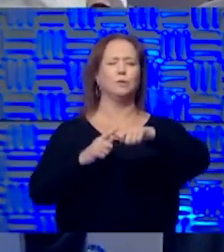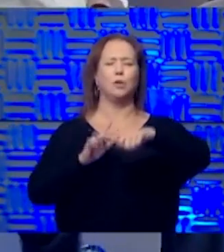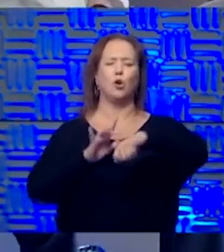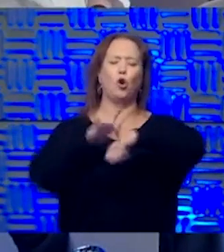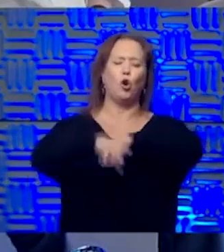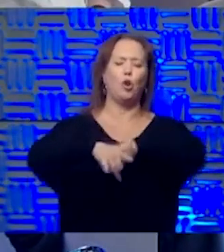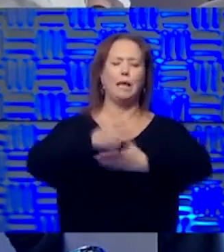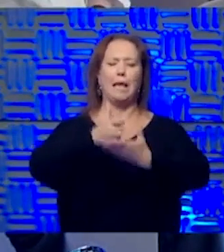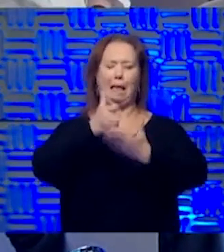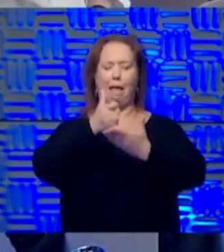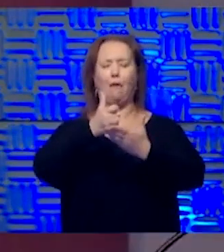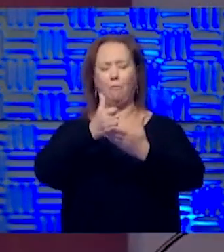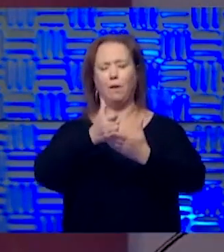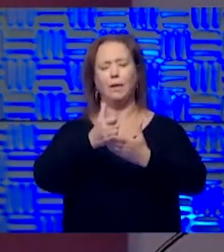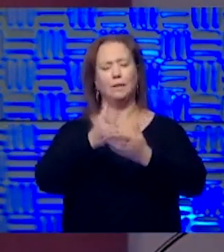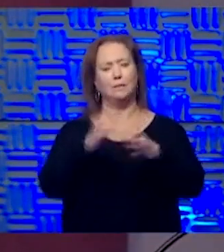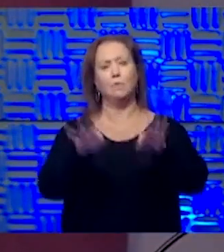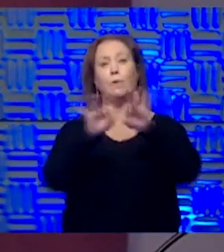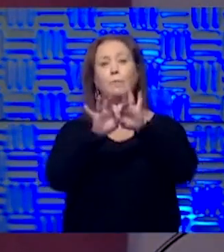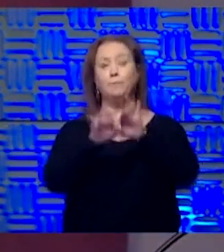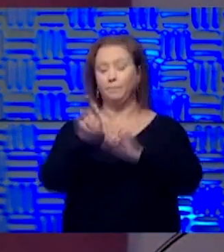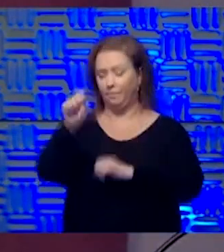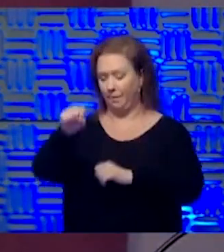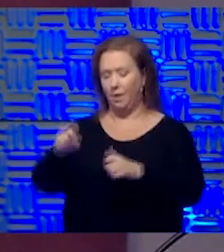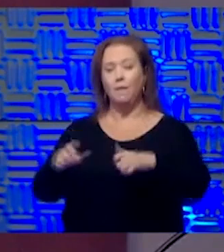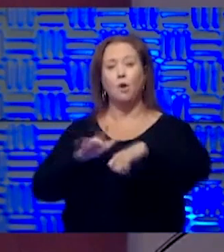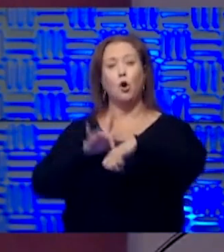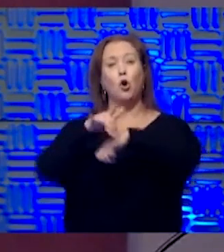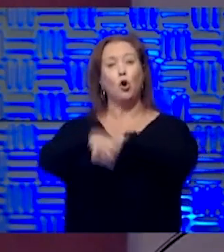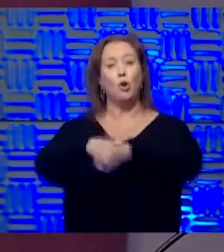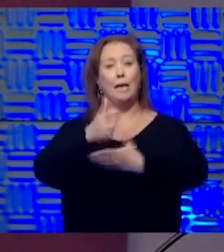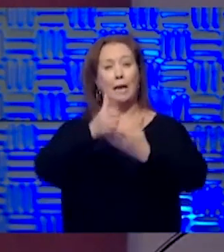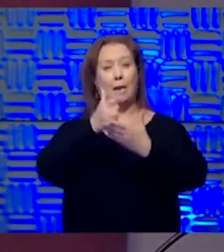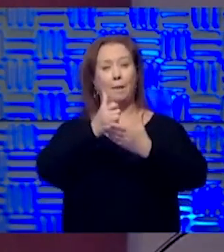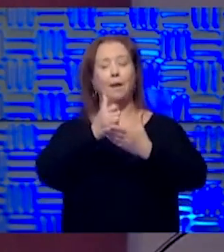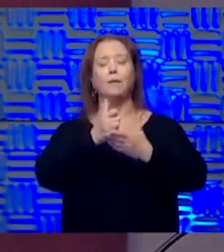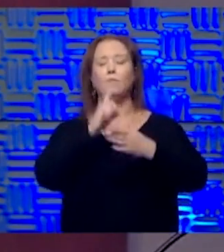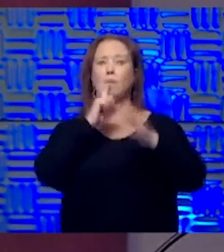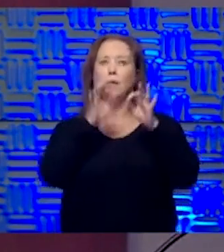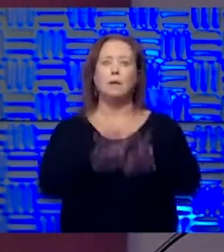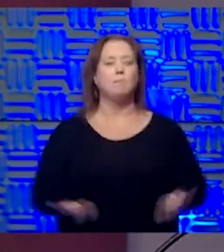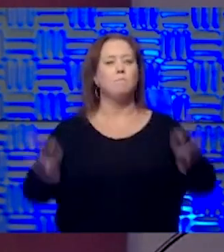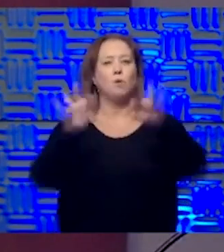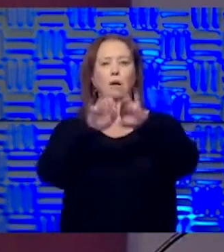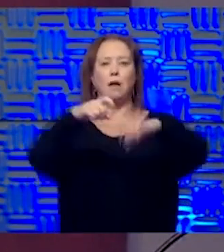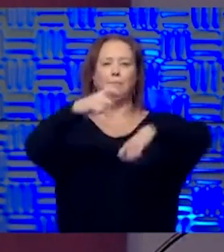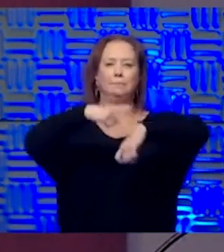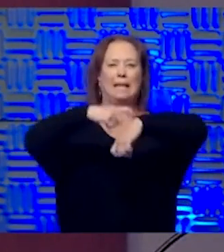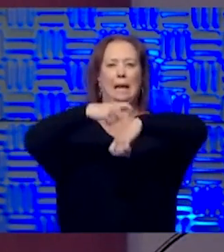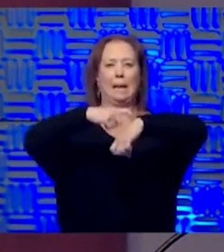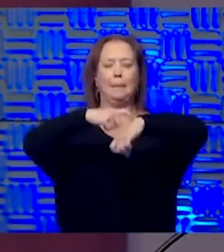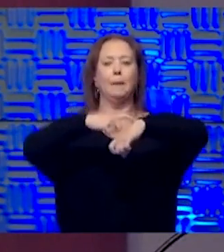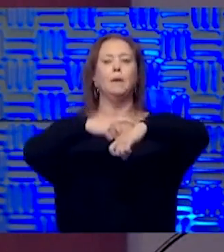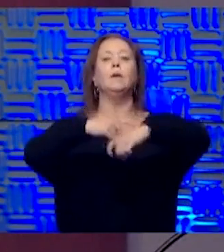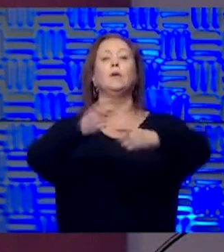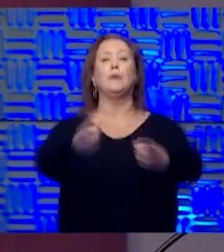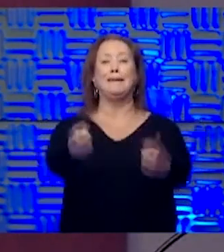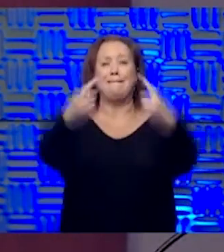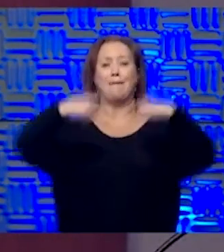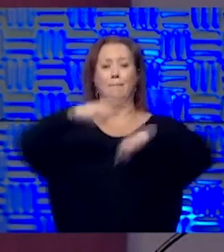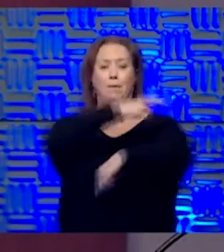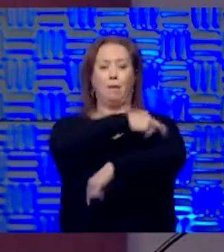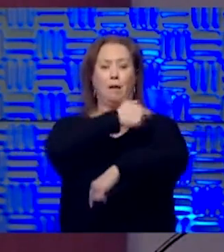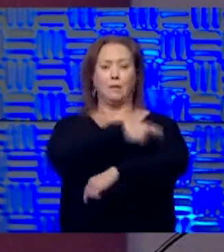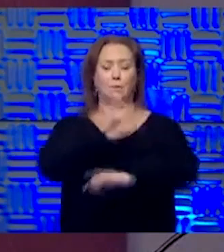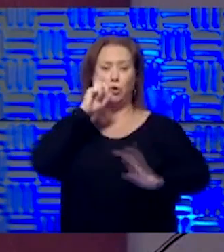two main interventions to try and reverse stroke symptoms, but they're both time dependent. So patients need to come to the hospital as soon as they